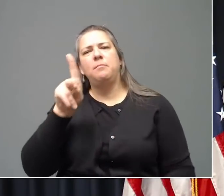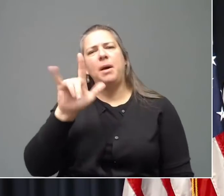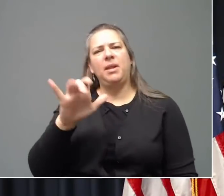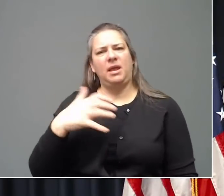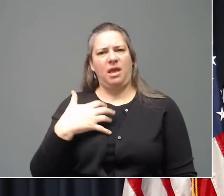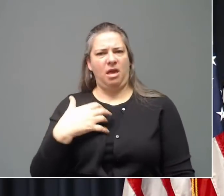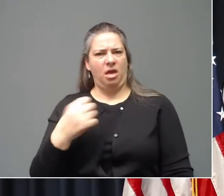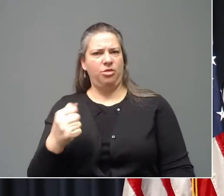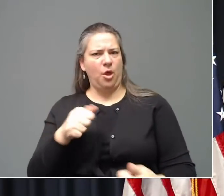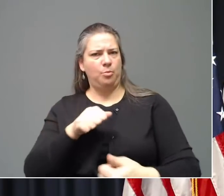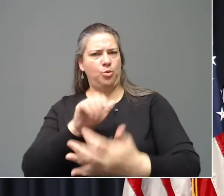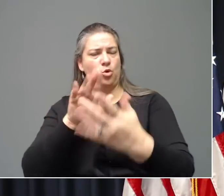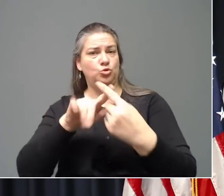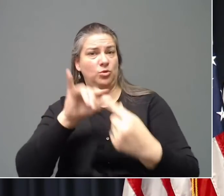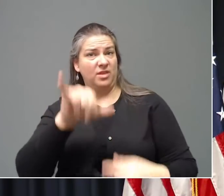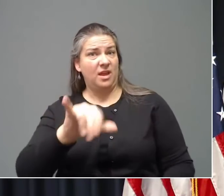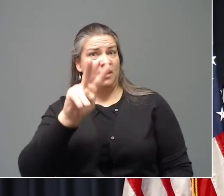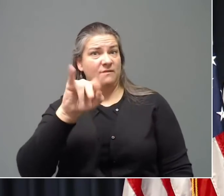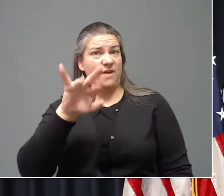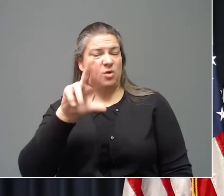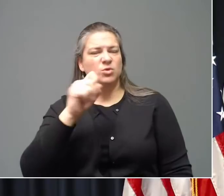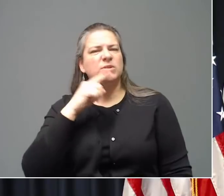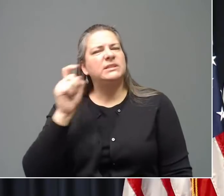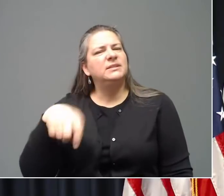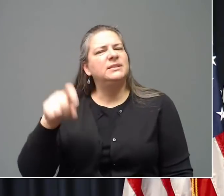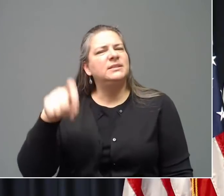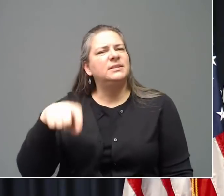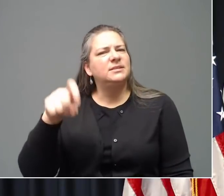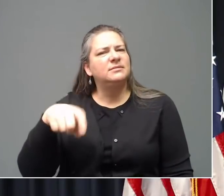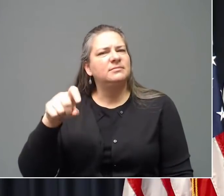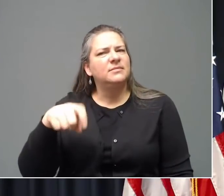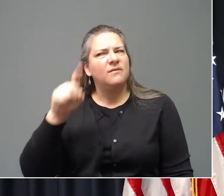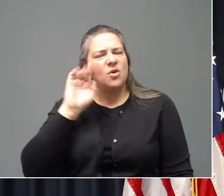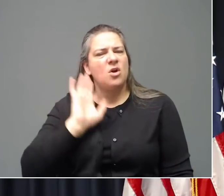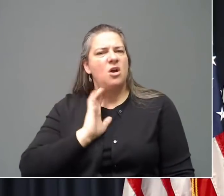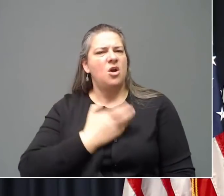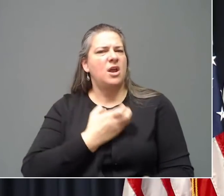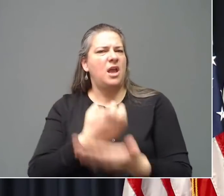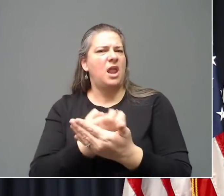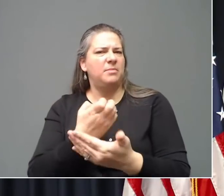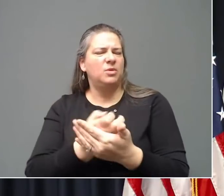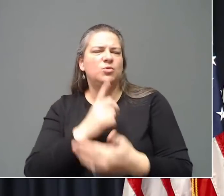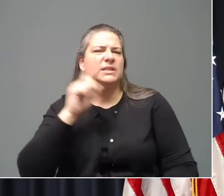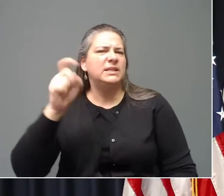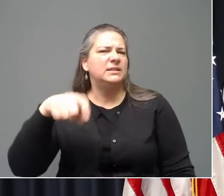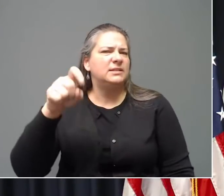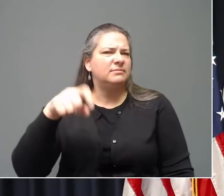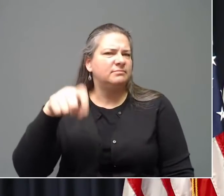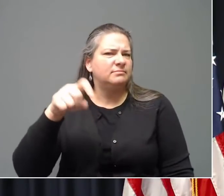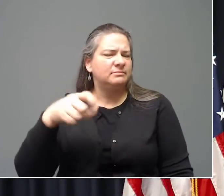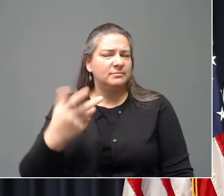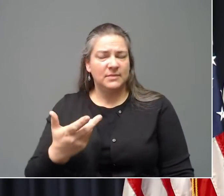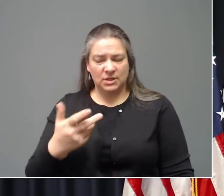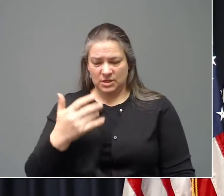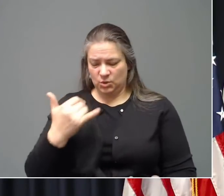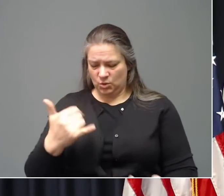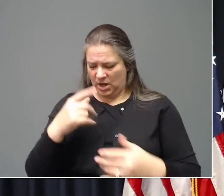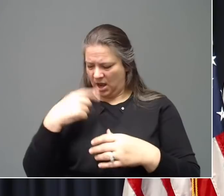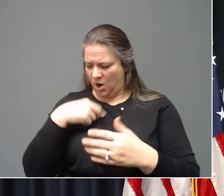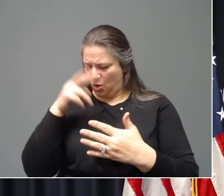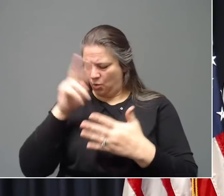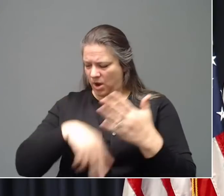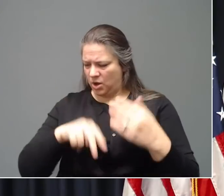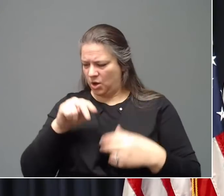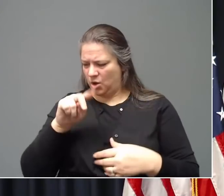this virus is necessary to sustain and rebuild our economy. In fact, just today, I read a news story about how